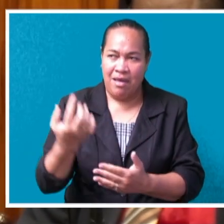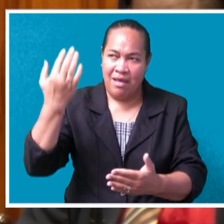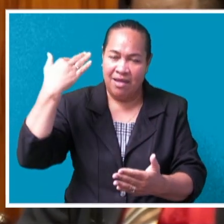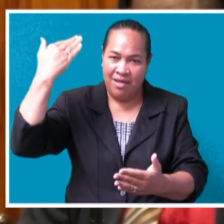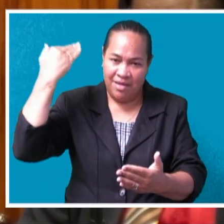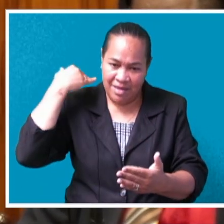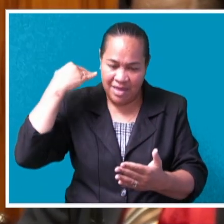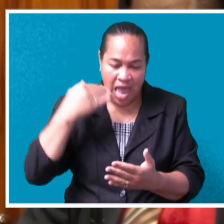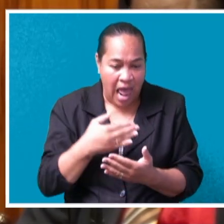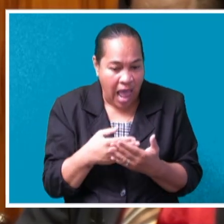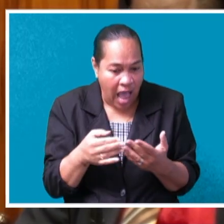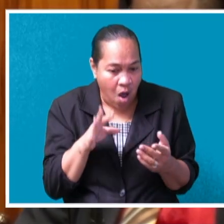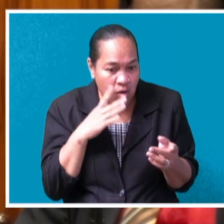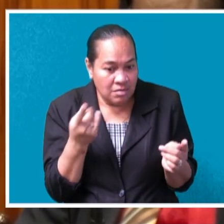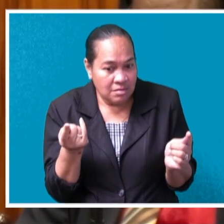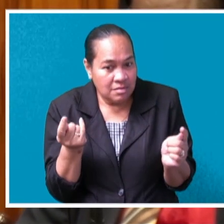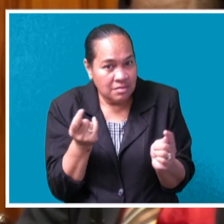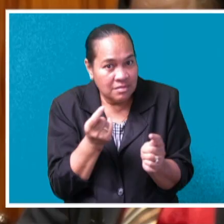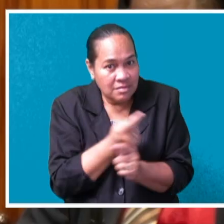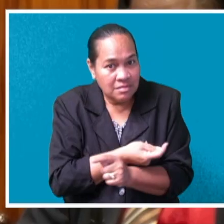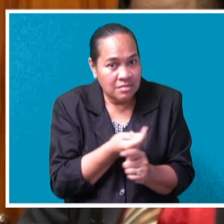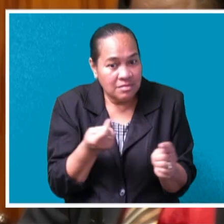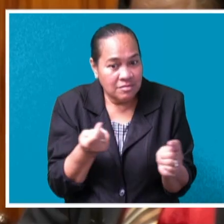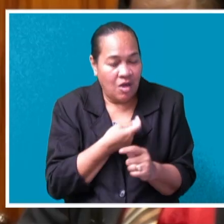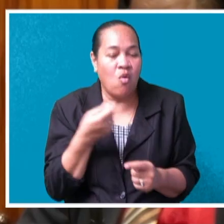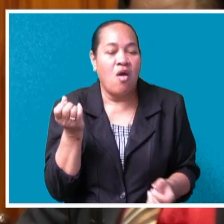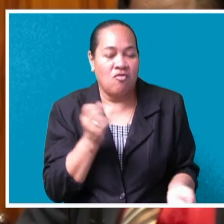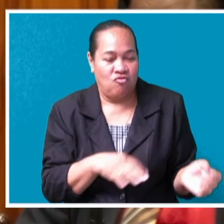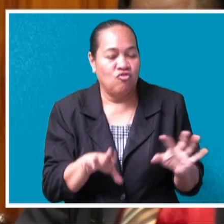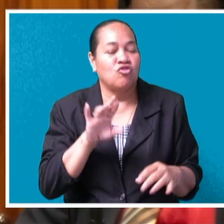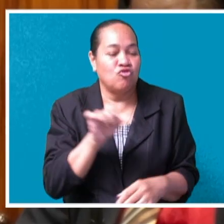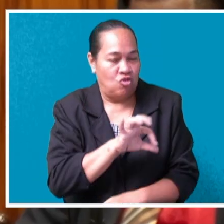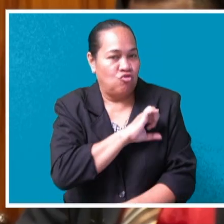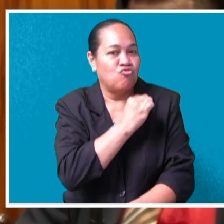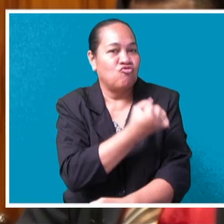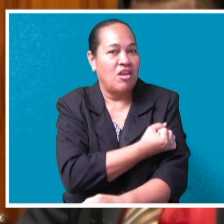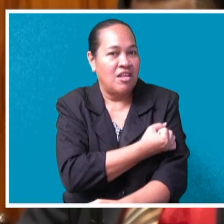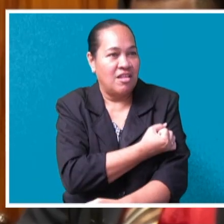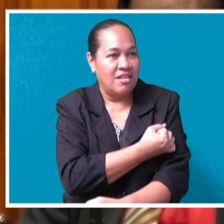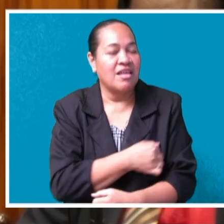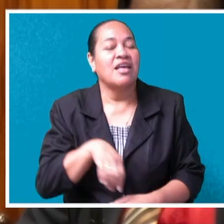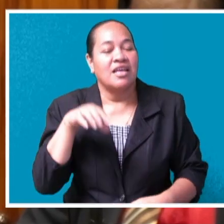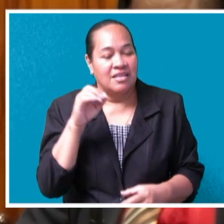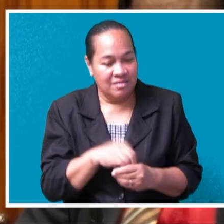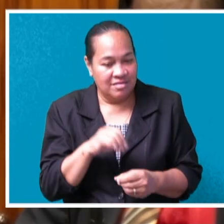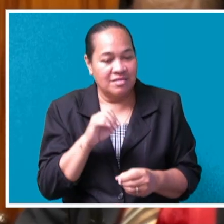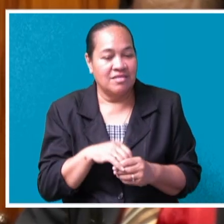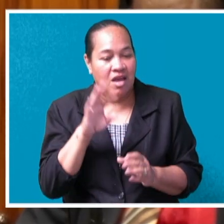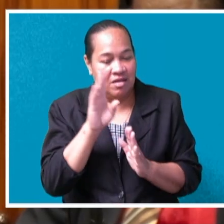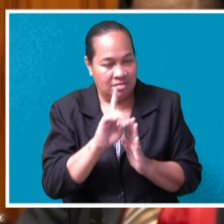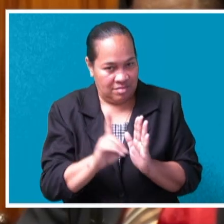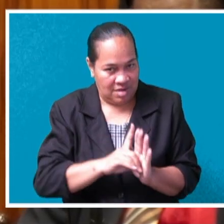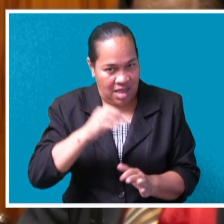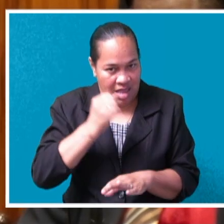during the transition contributed to strengthening public confidence in democratic governance. Mr.